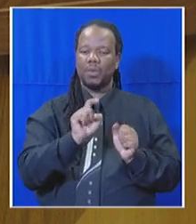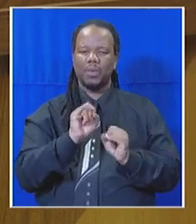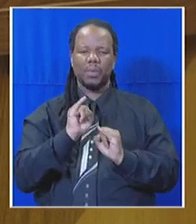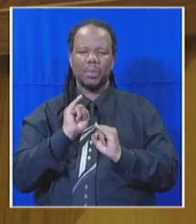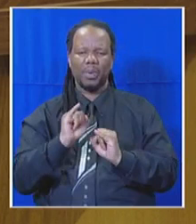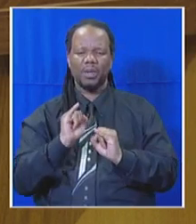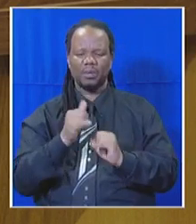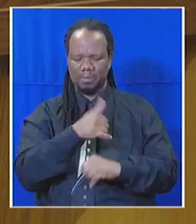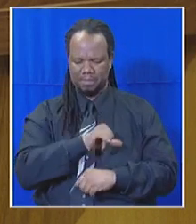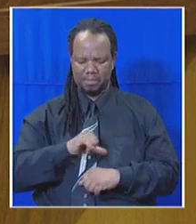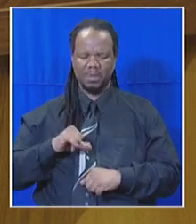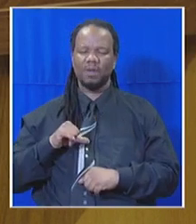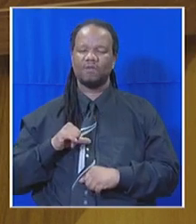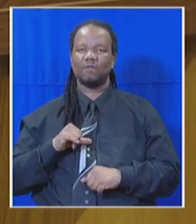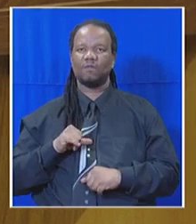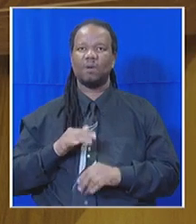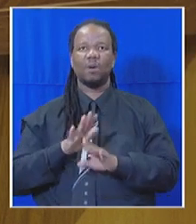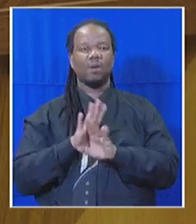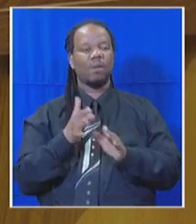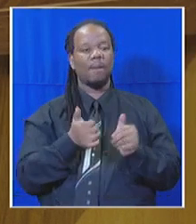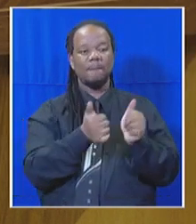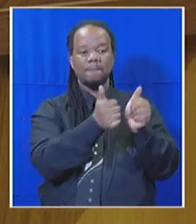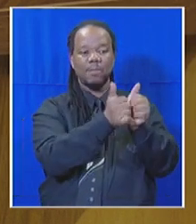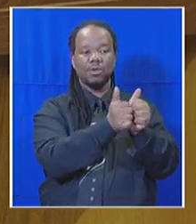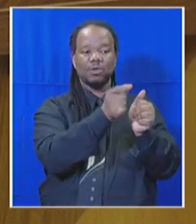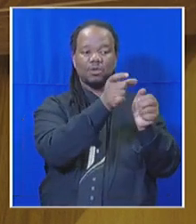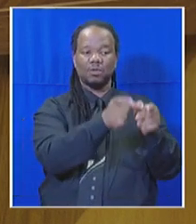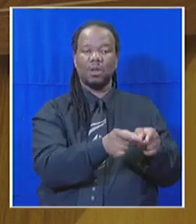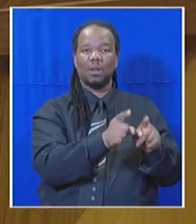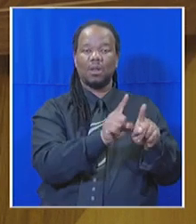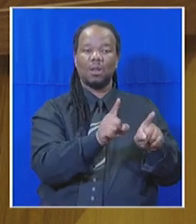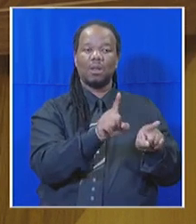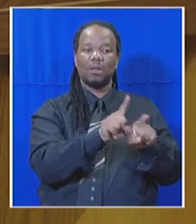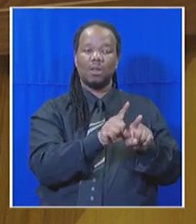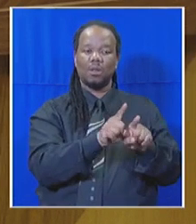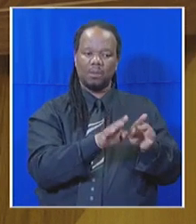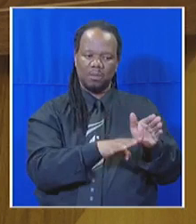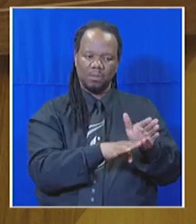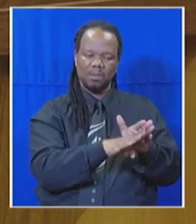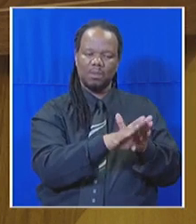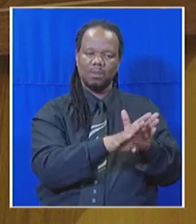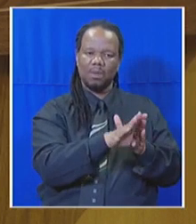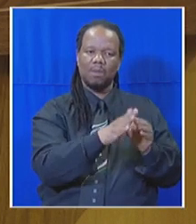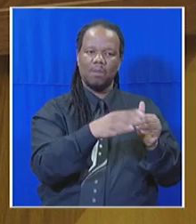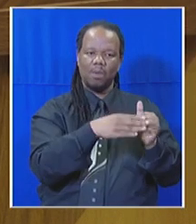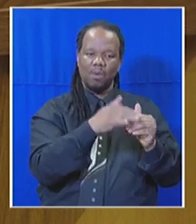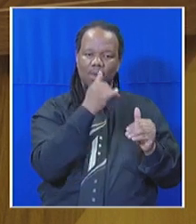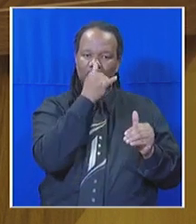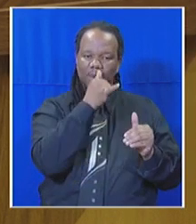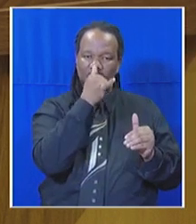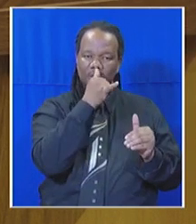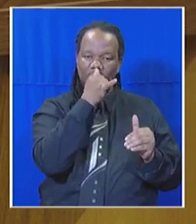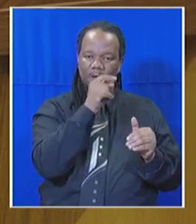were before. Prisons are being the breeding grounds of hardened criminals who come back to haunt